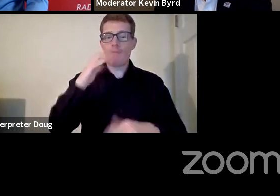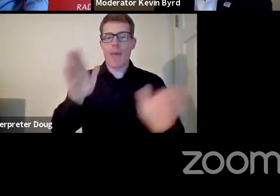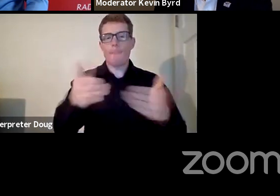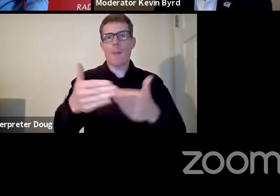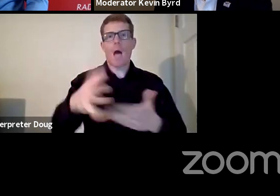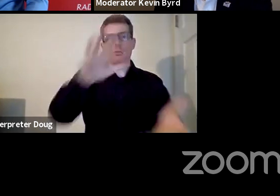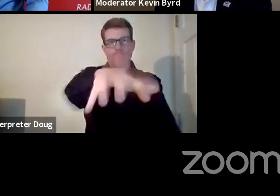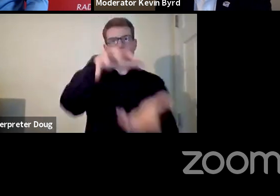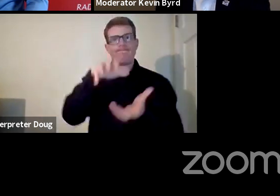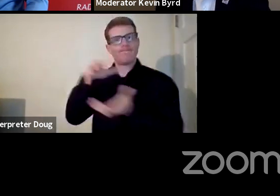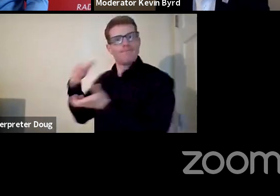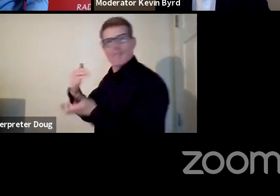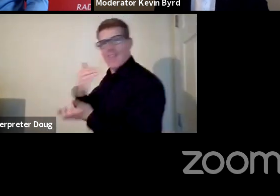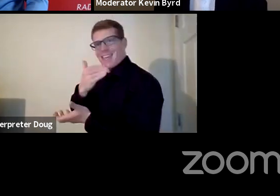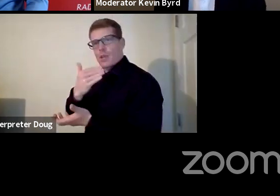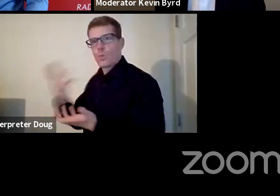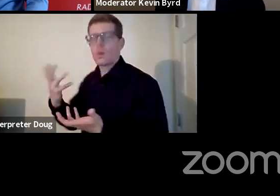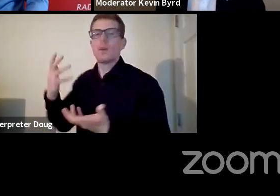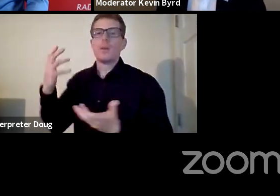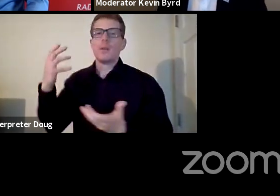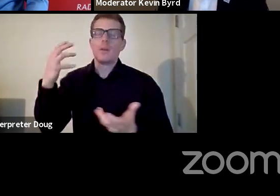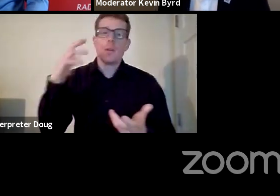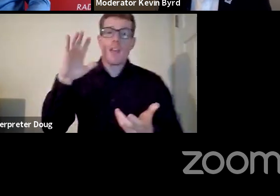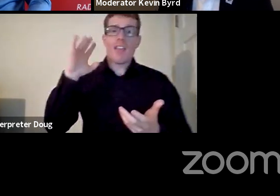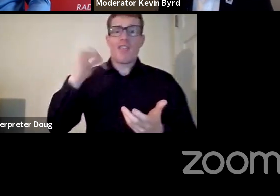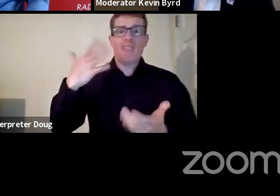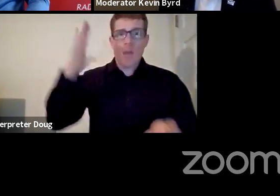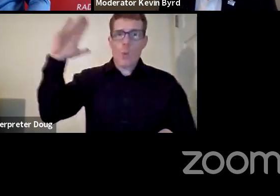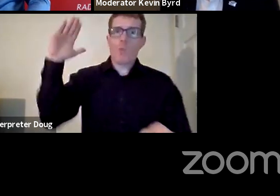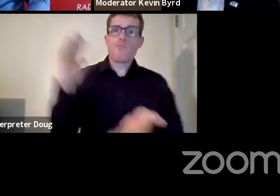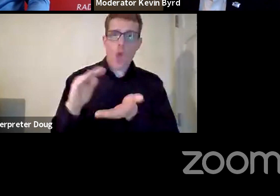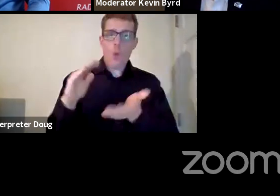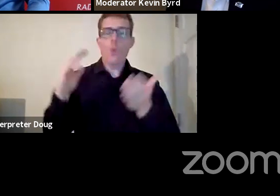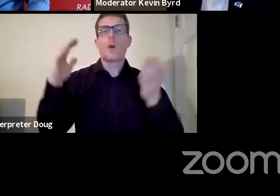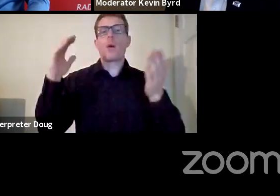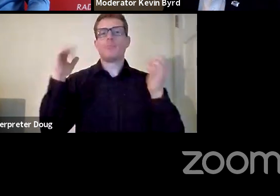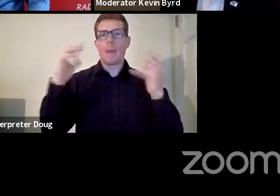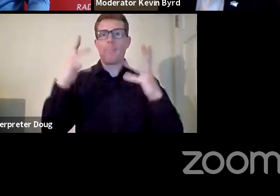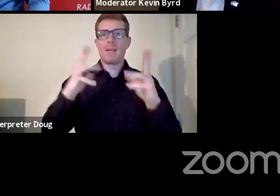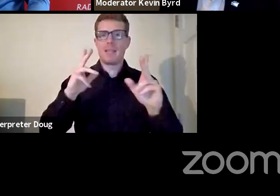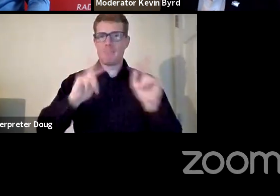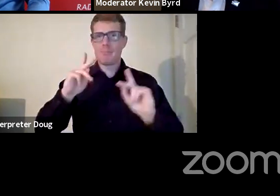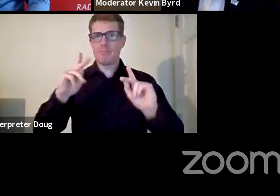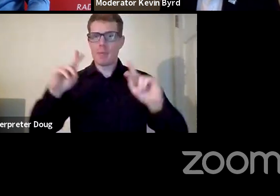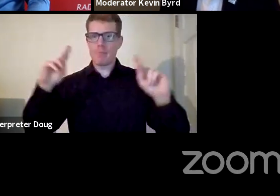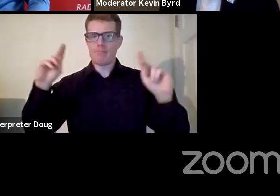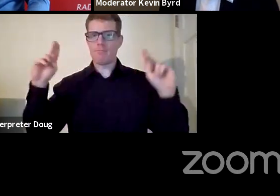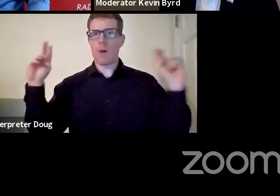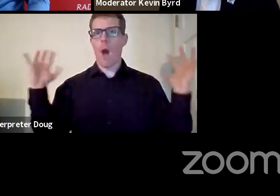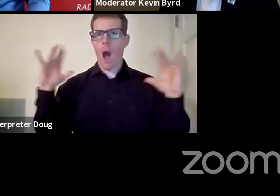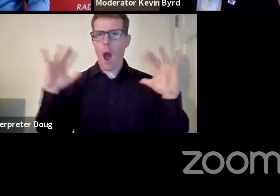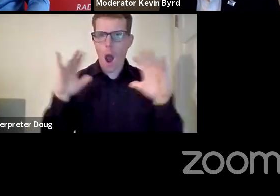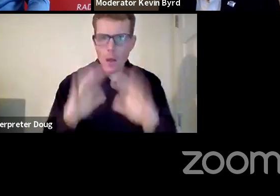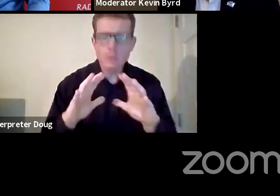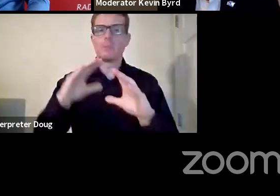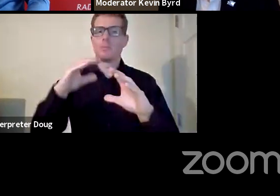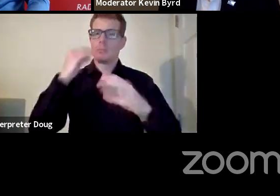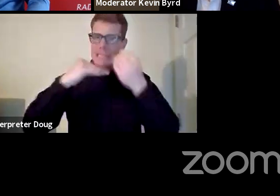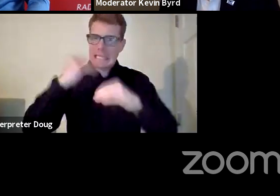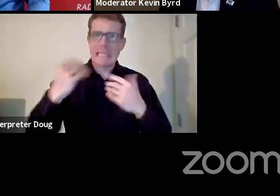lower densities. So all of the public health considerations that you just heard about will be really important to making sure that we